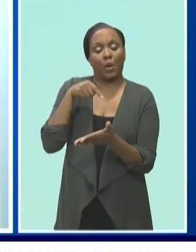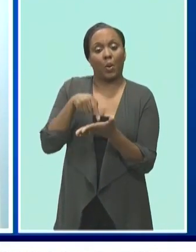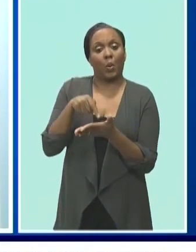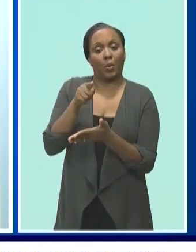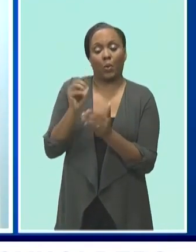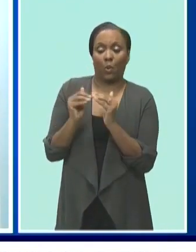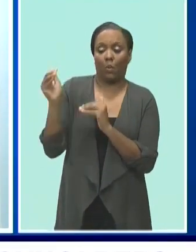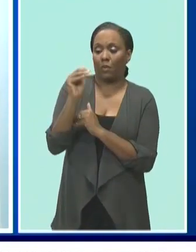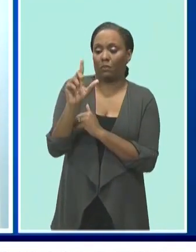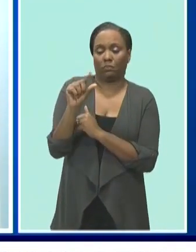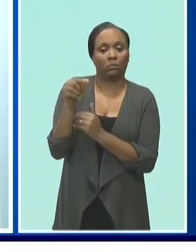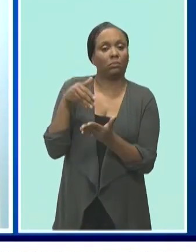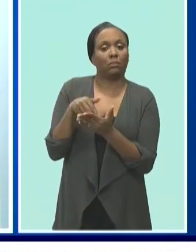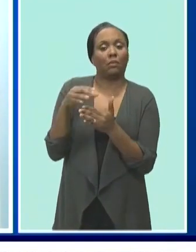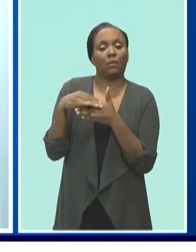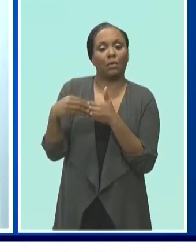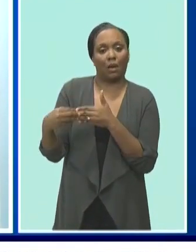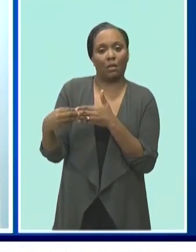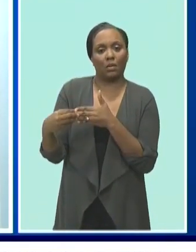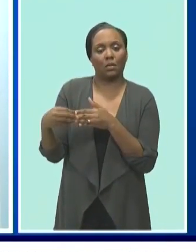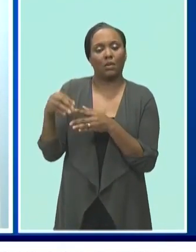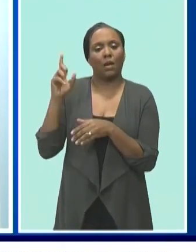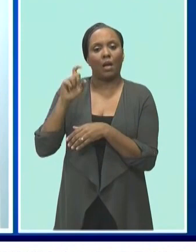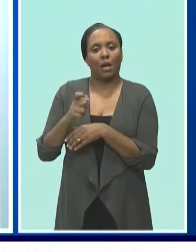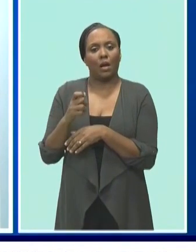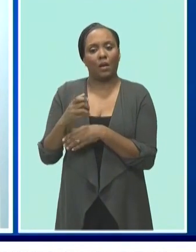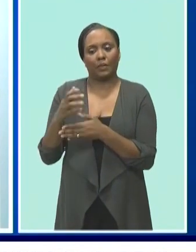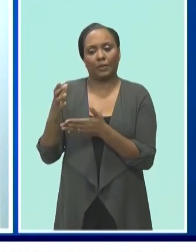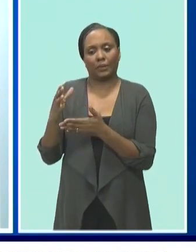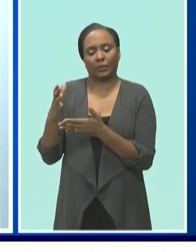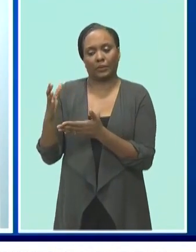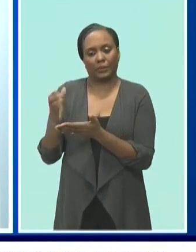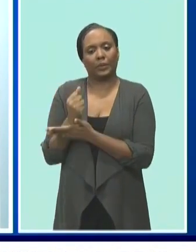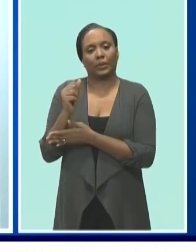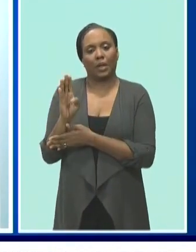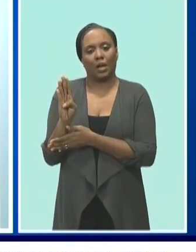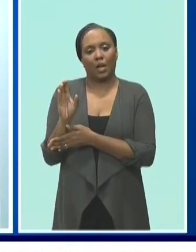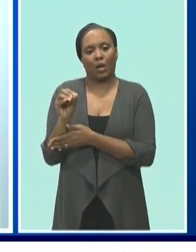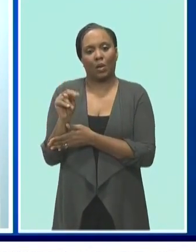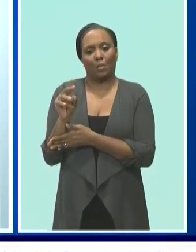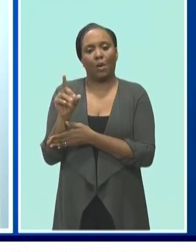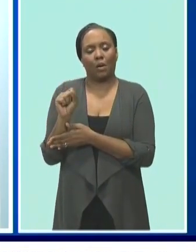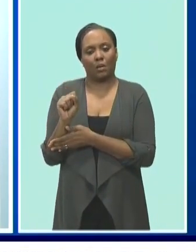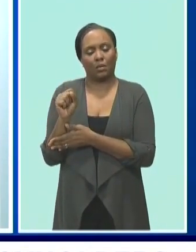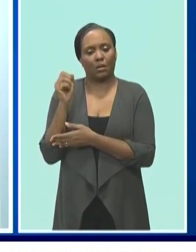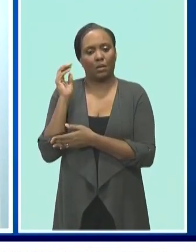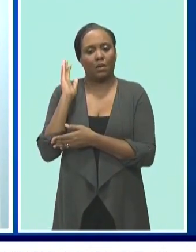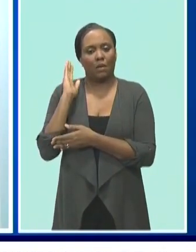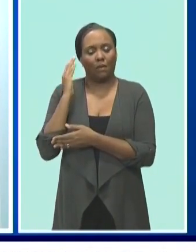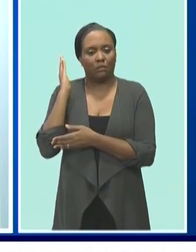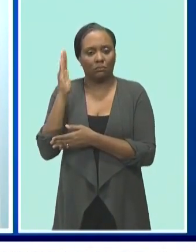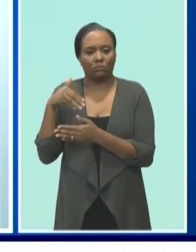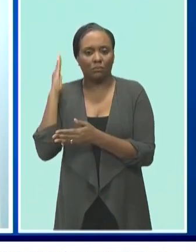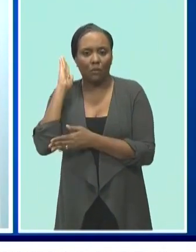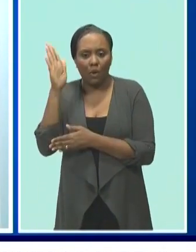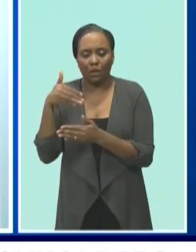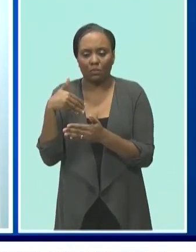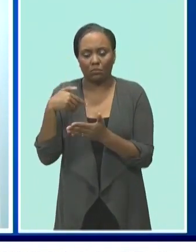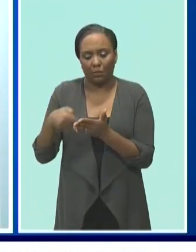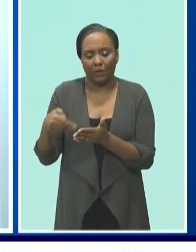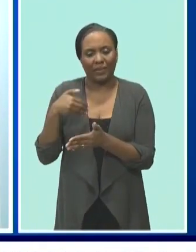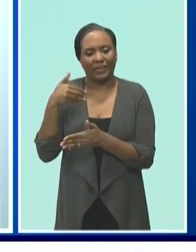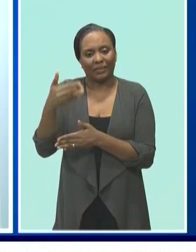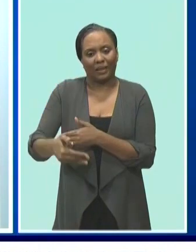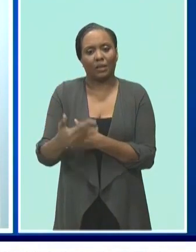fund value, and so therefore it allows persons to be able to plan. It also allows government as the finances, as